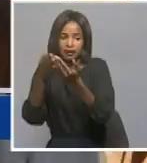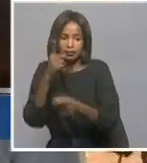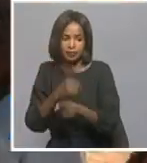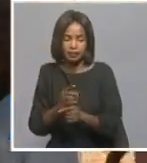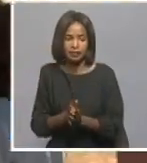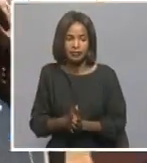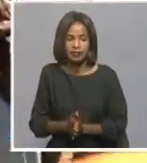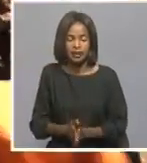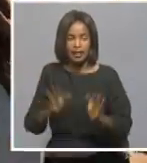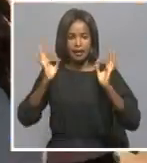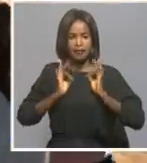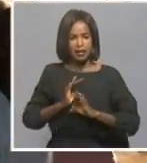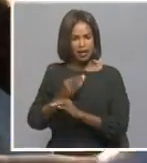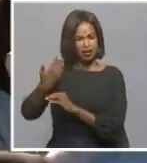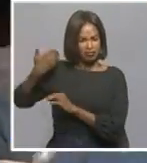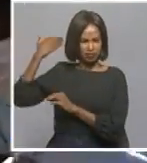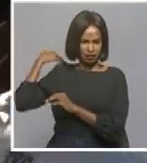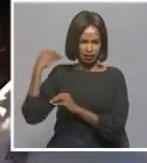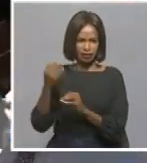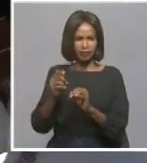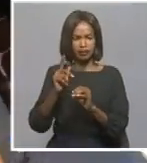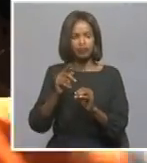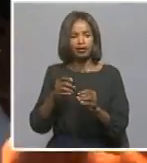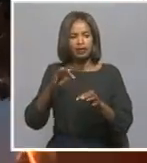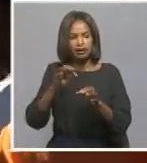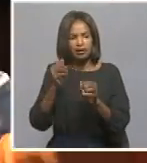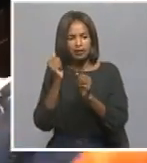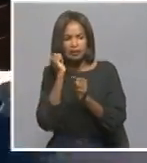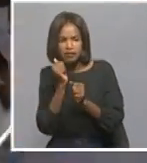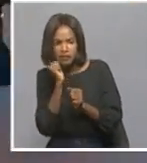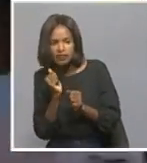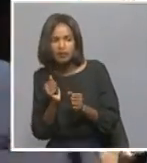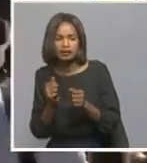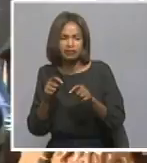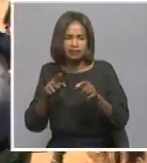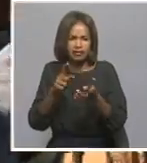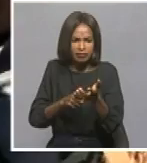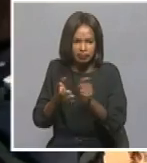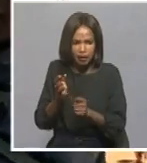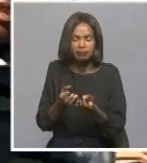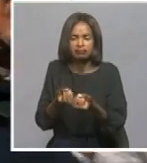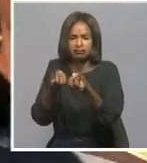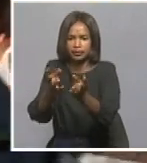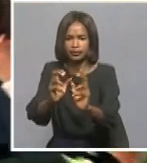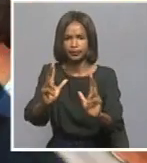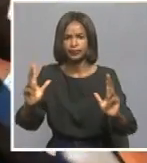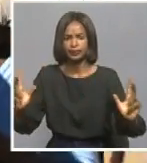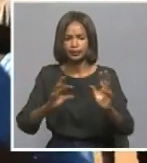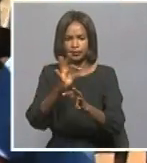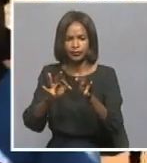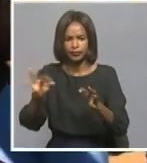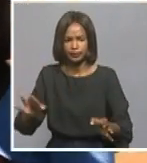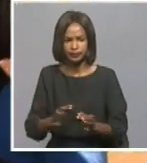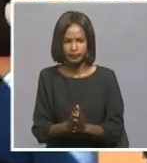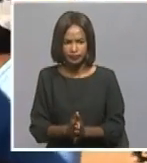Kiet Mansur former mayor and businessman Bessel Brown donated some soaps and other cleaning material to residents. More than 90%